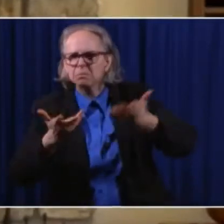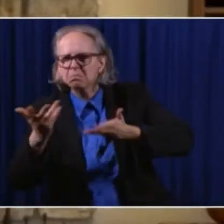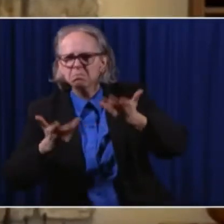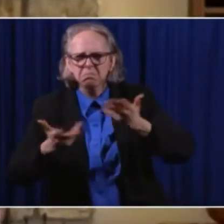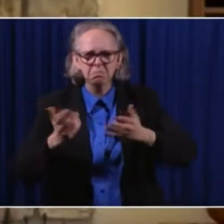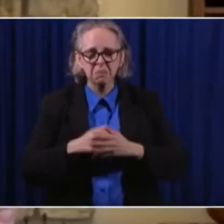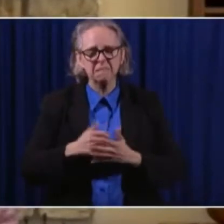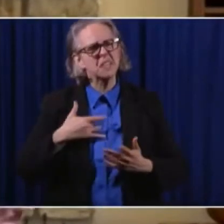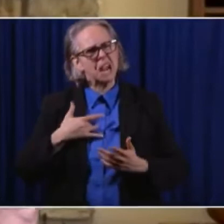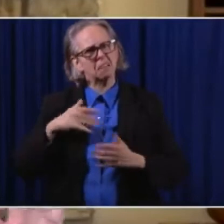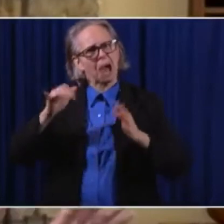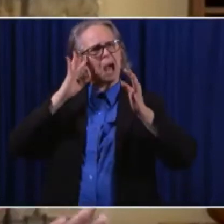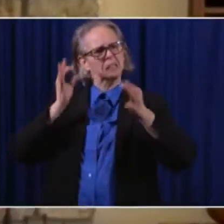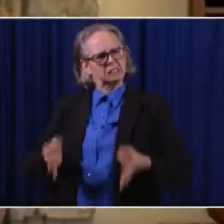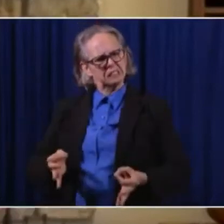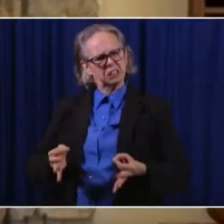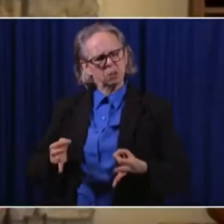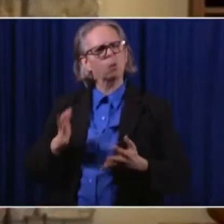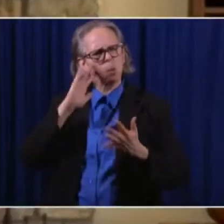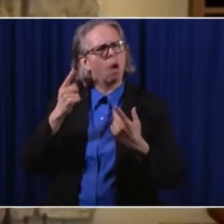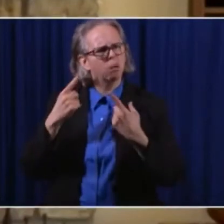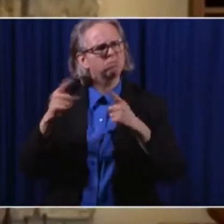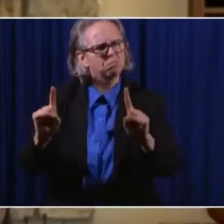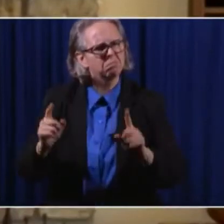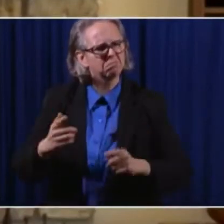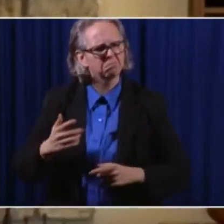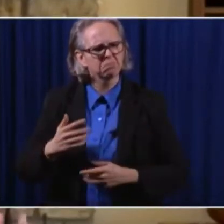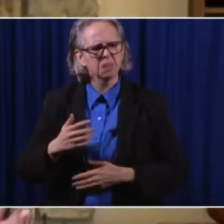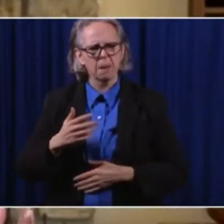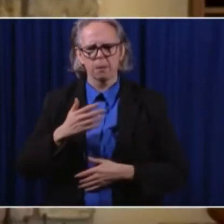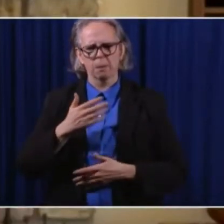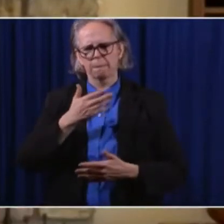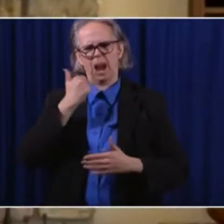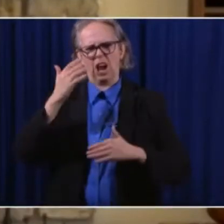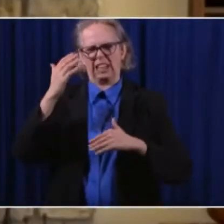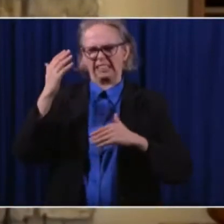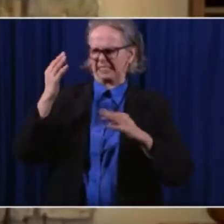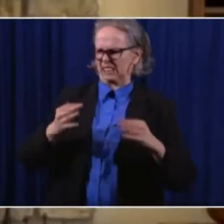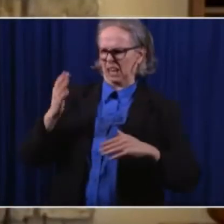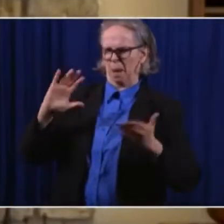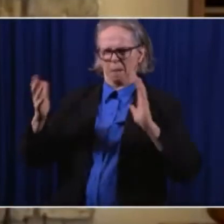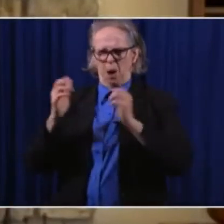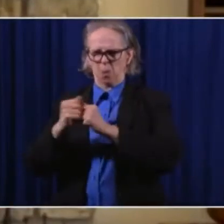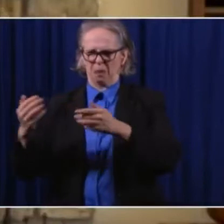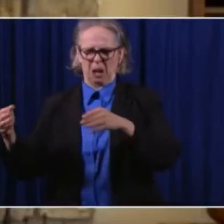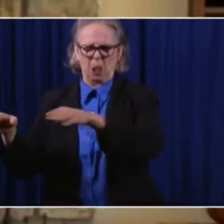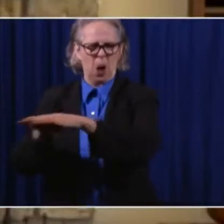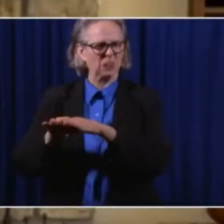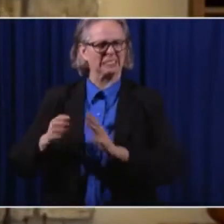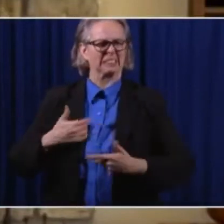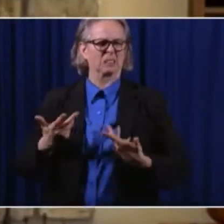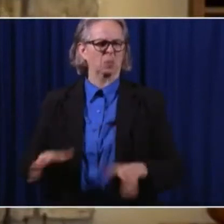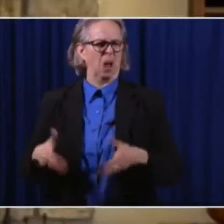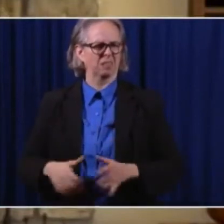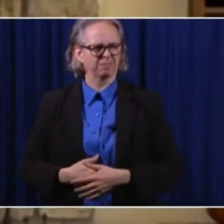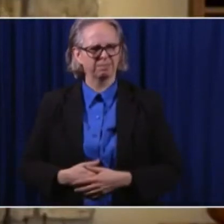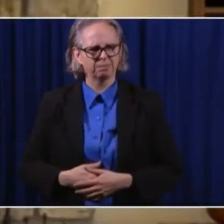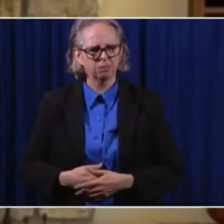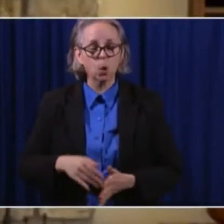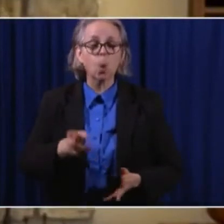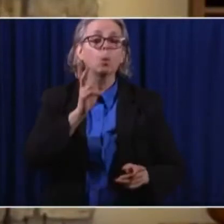could at closing 1 or 2 different business sectors. And so we're going to try this for